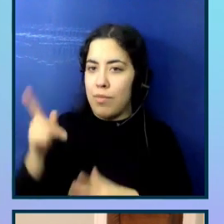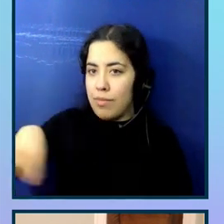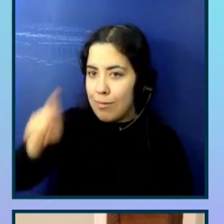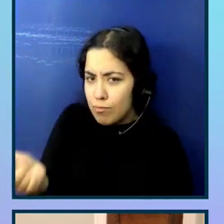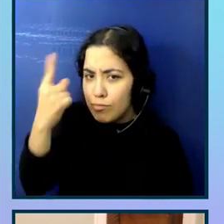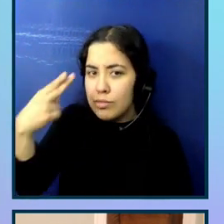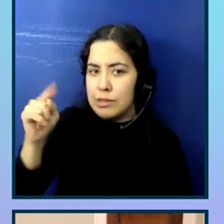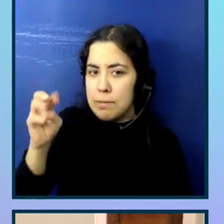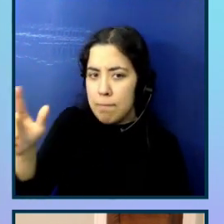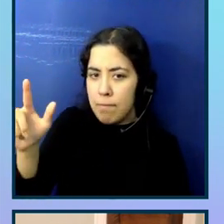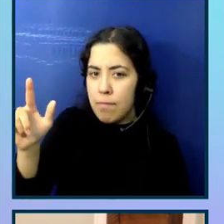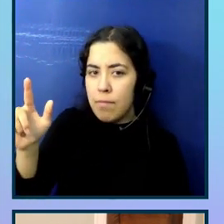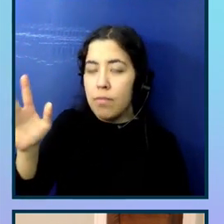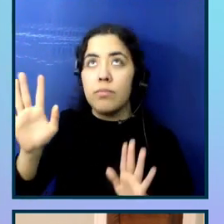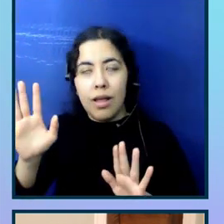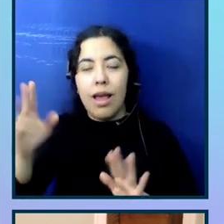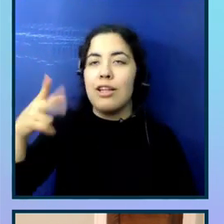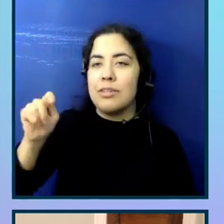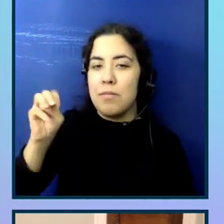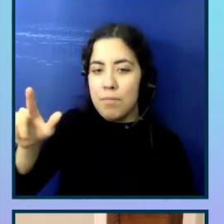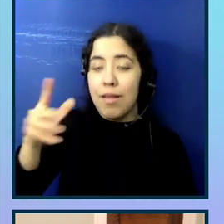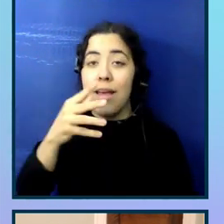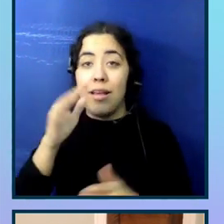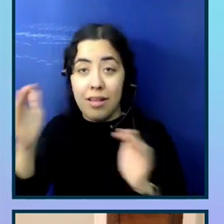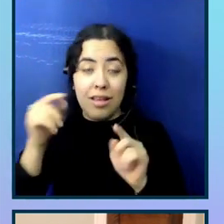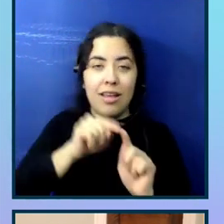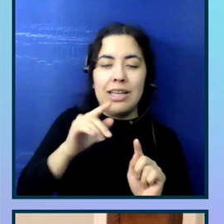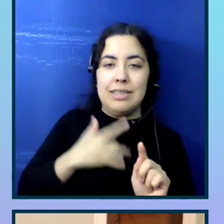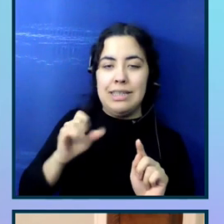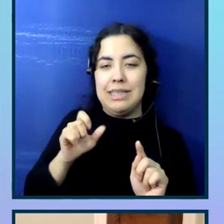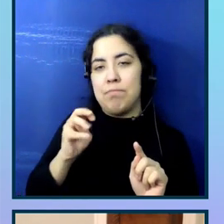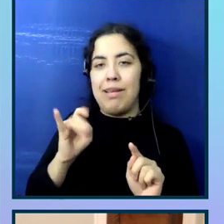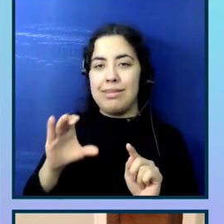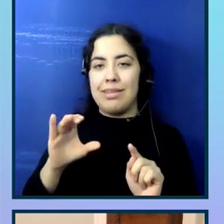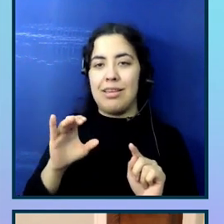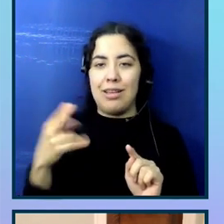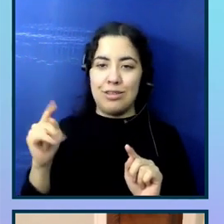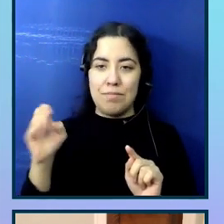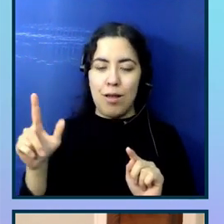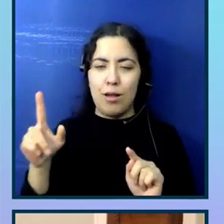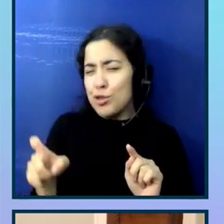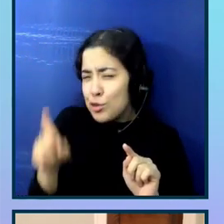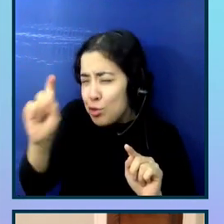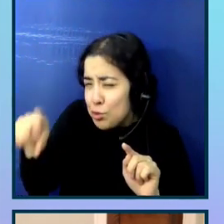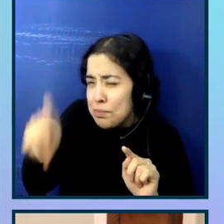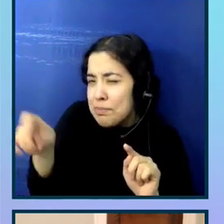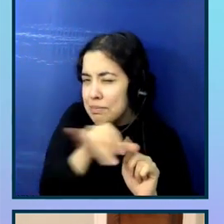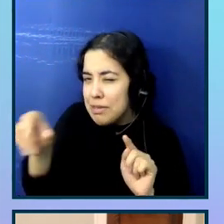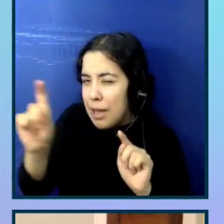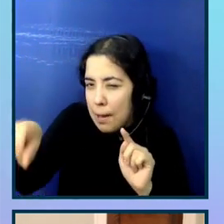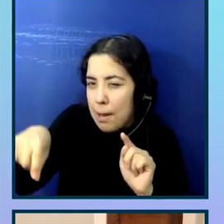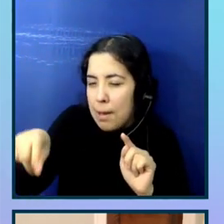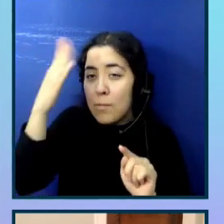HTML, that actually HTML and semantic HTML should be the same thing,